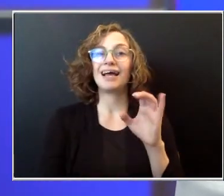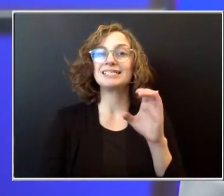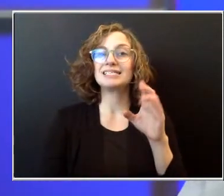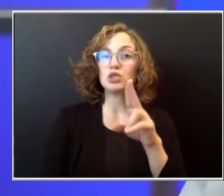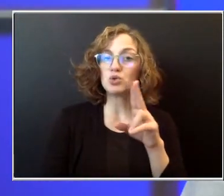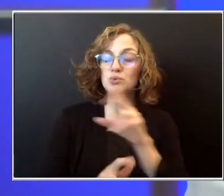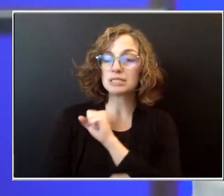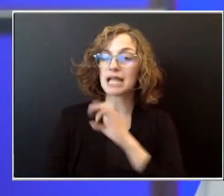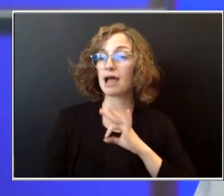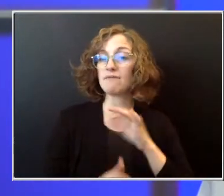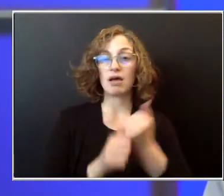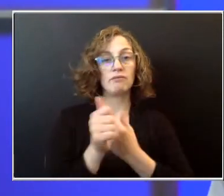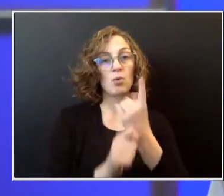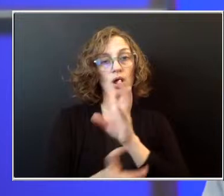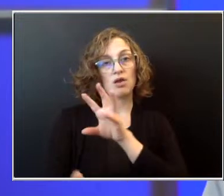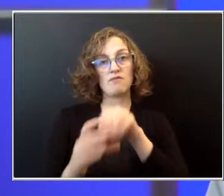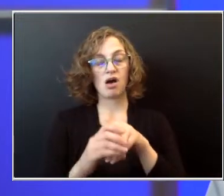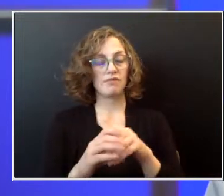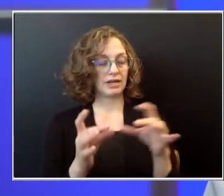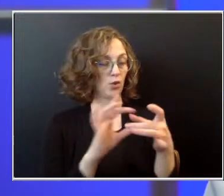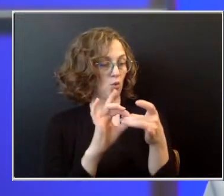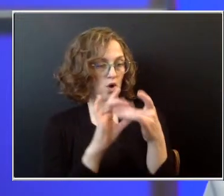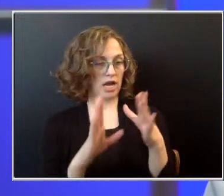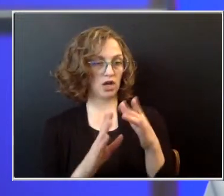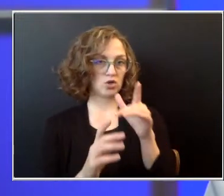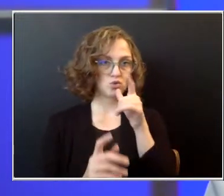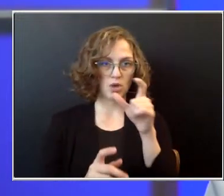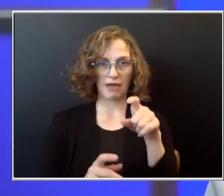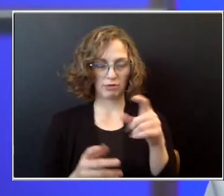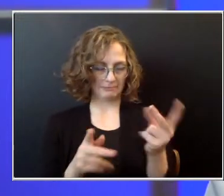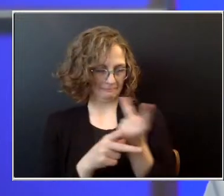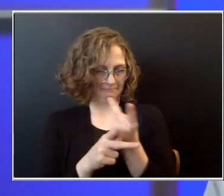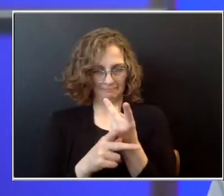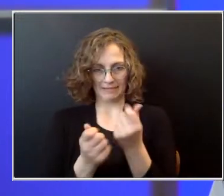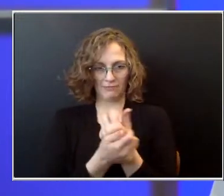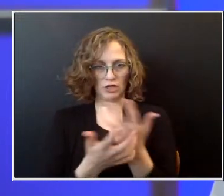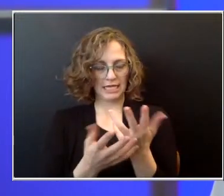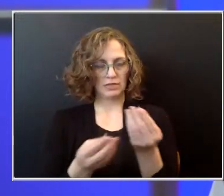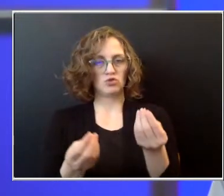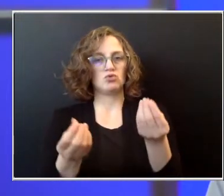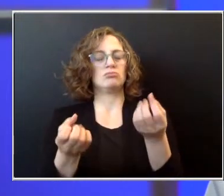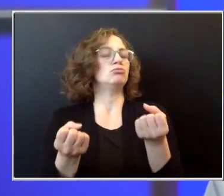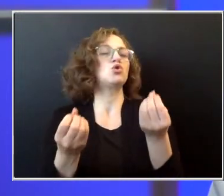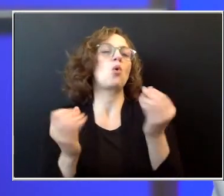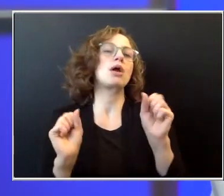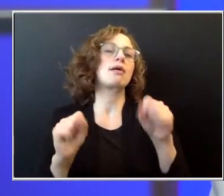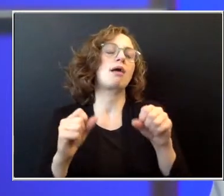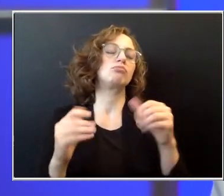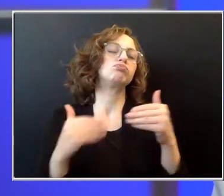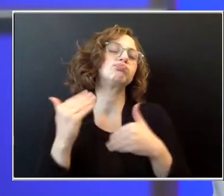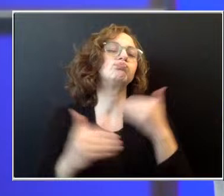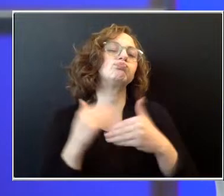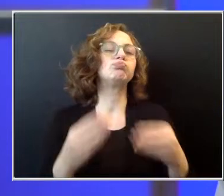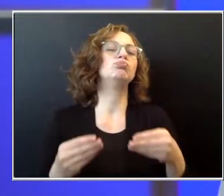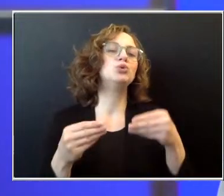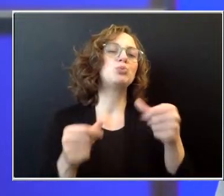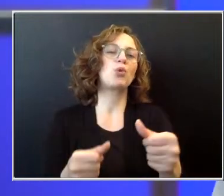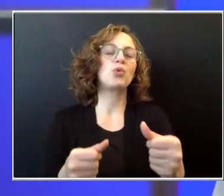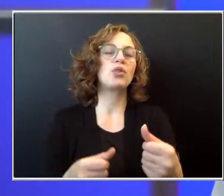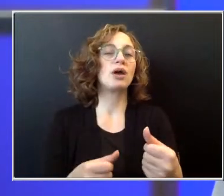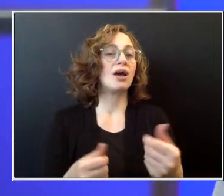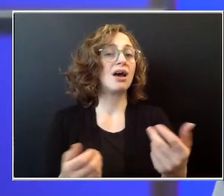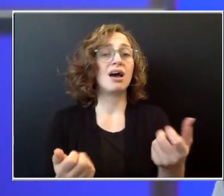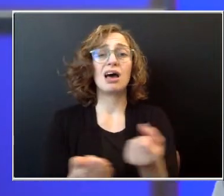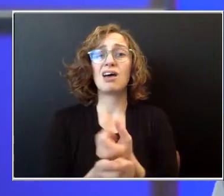who have to sort of move all the pieces around so that things can move smoothly, basically just sort of stepped